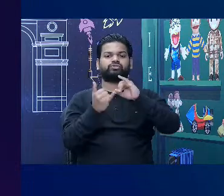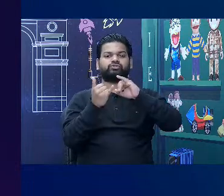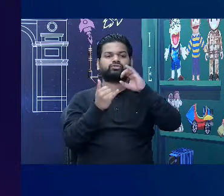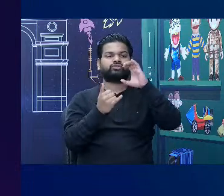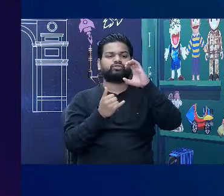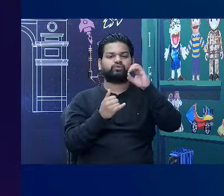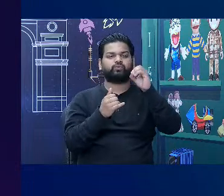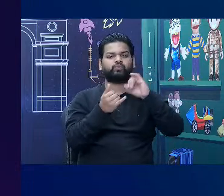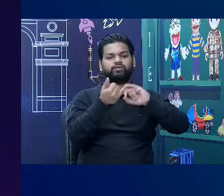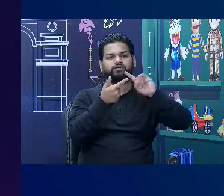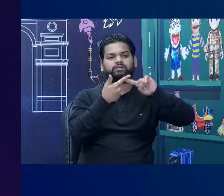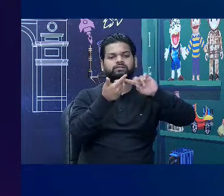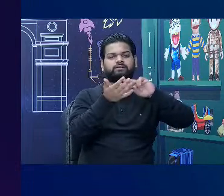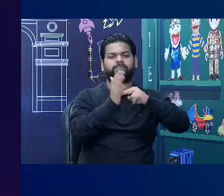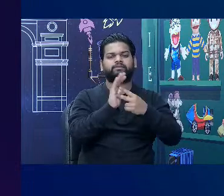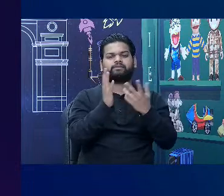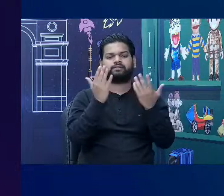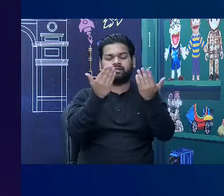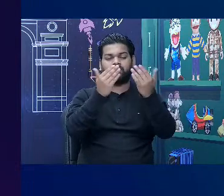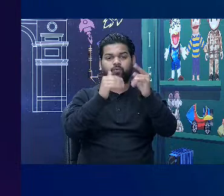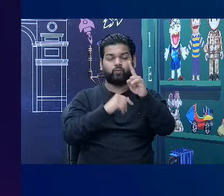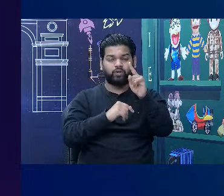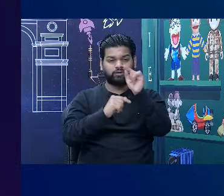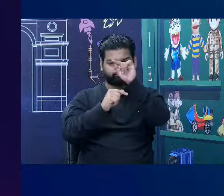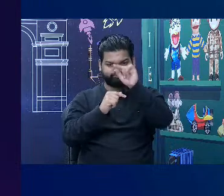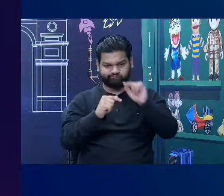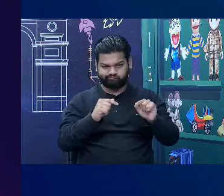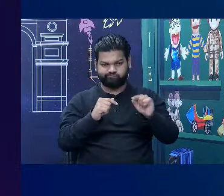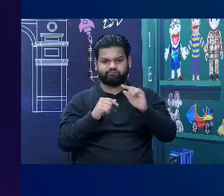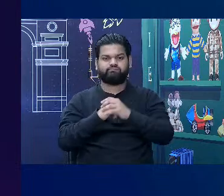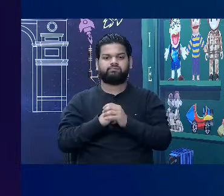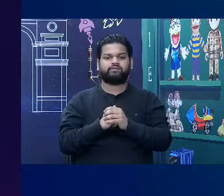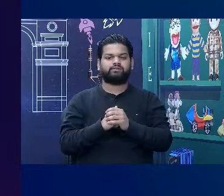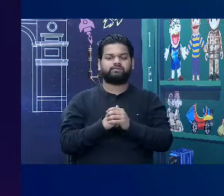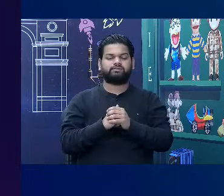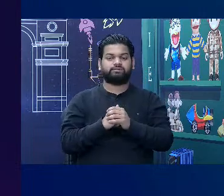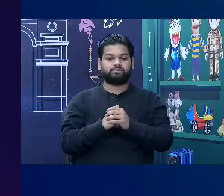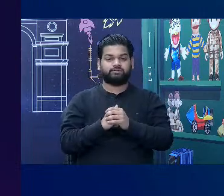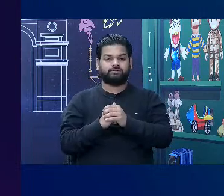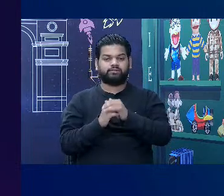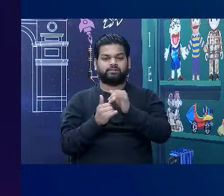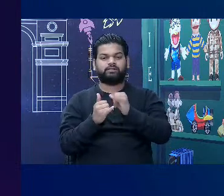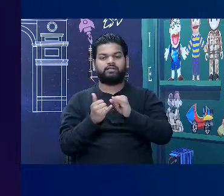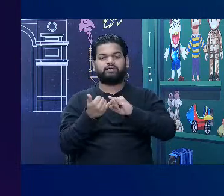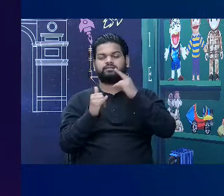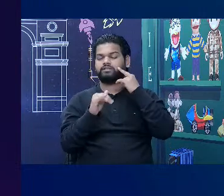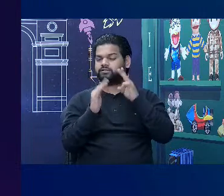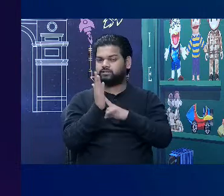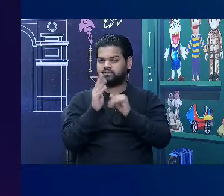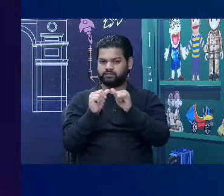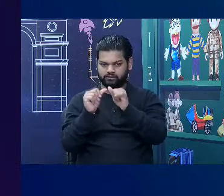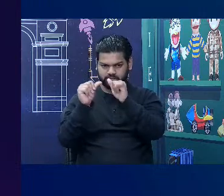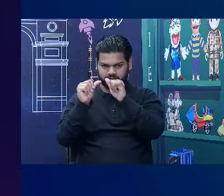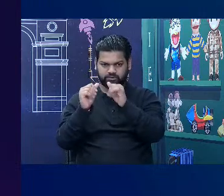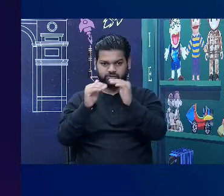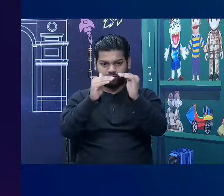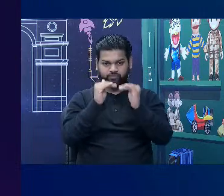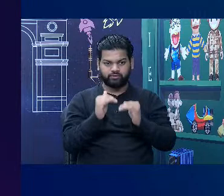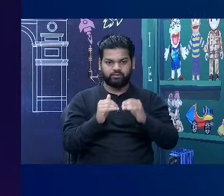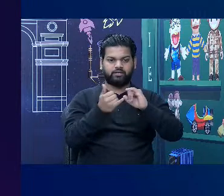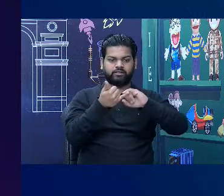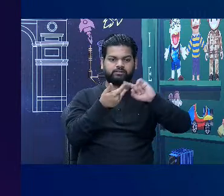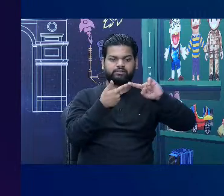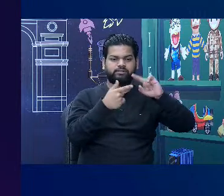of angle A is written as 1 upon tangent of angle A, that is reciprocal of tan theta